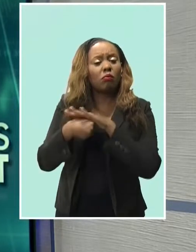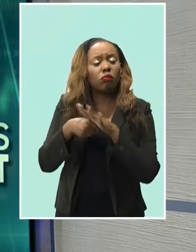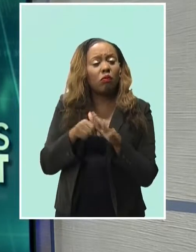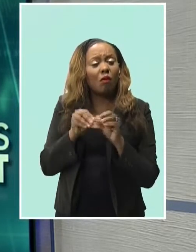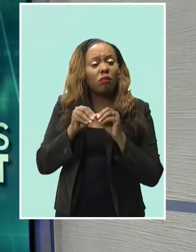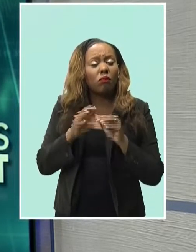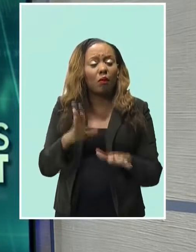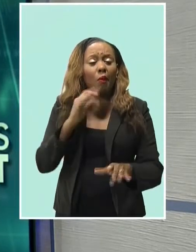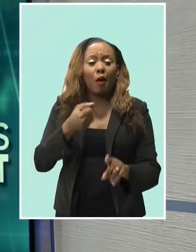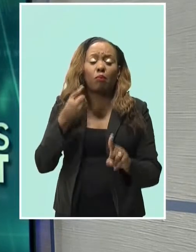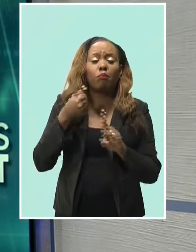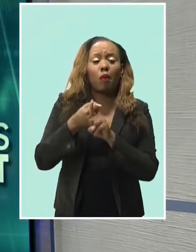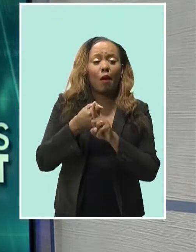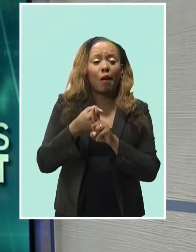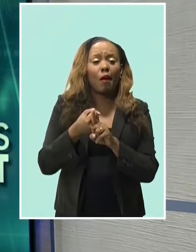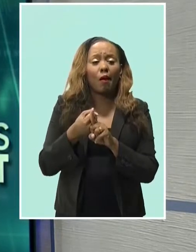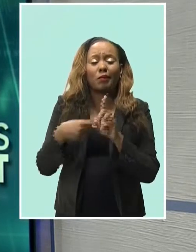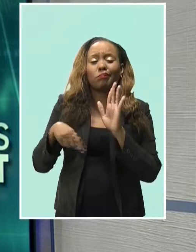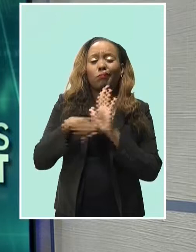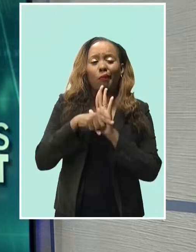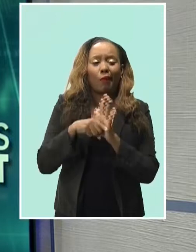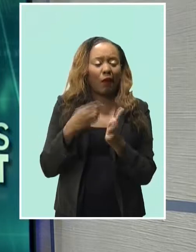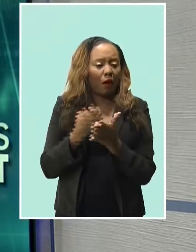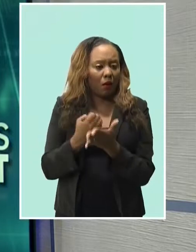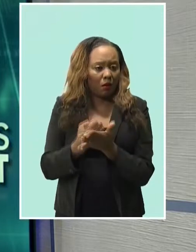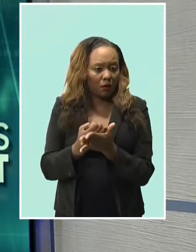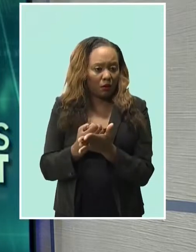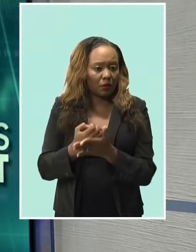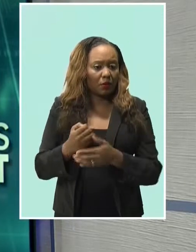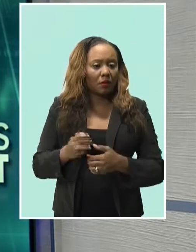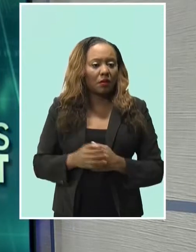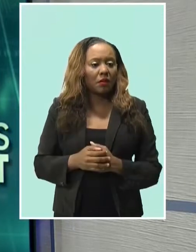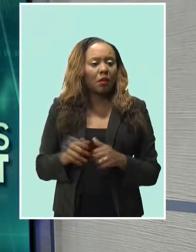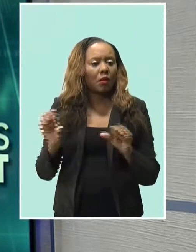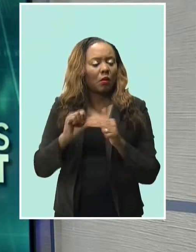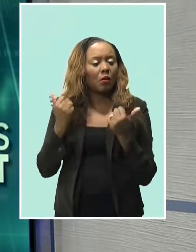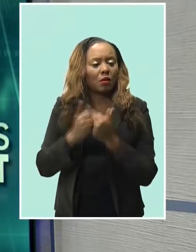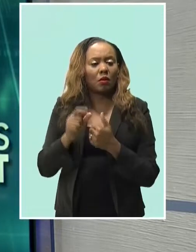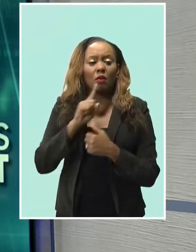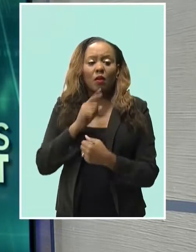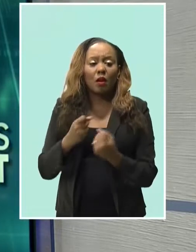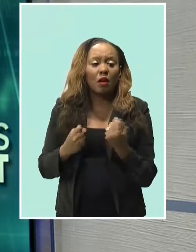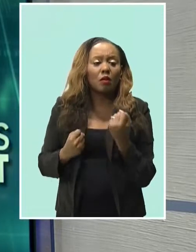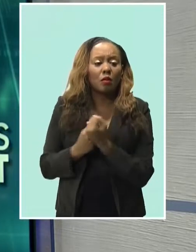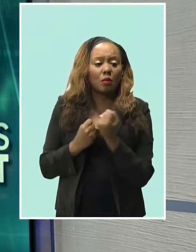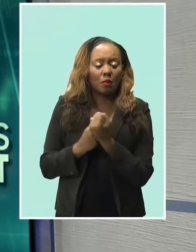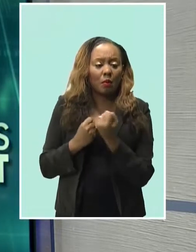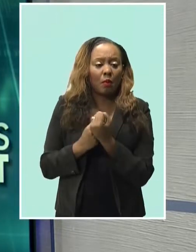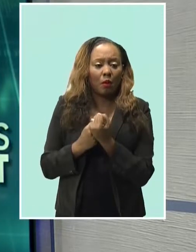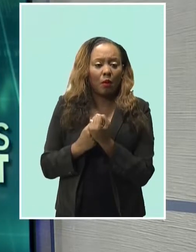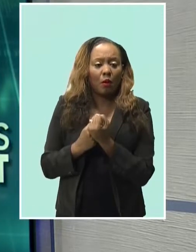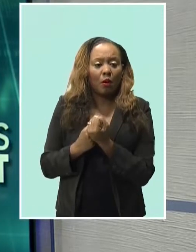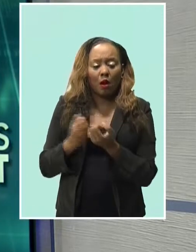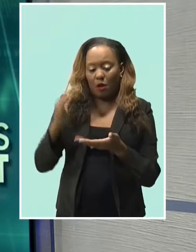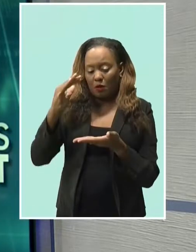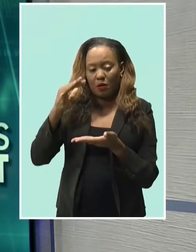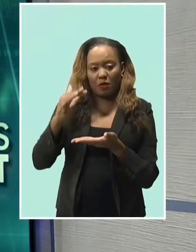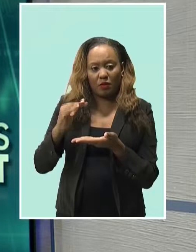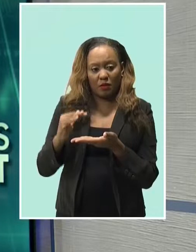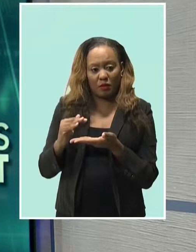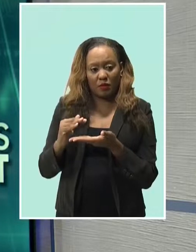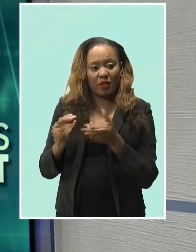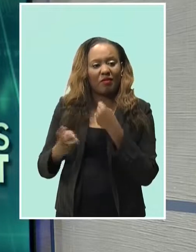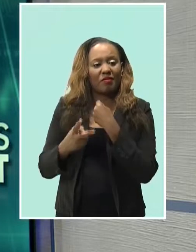covid19 on the economy and the financial system as wellington added the association is also very supportive of the